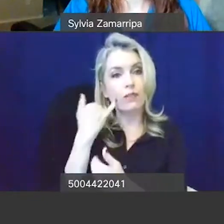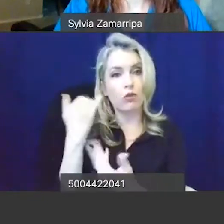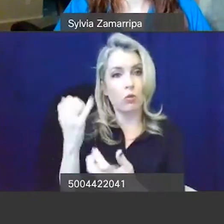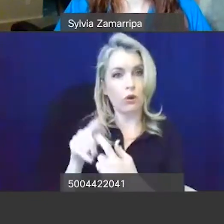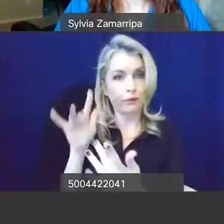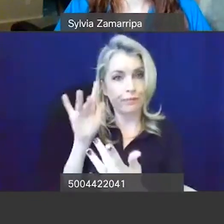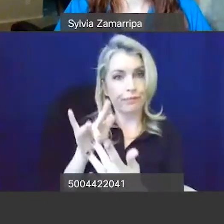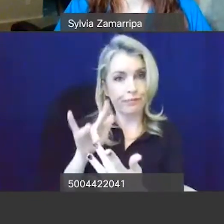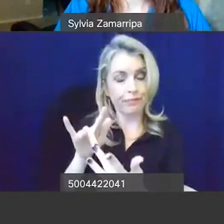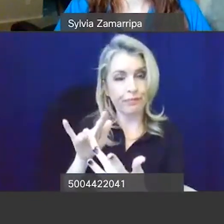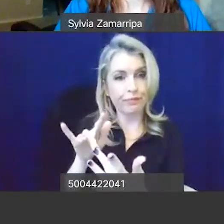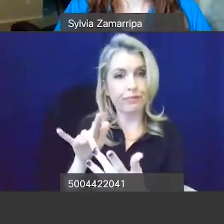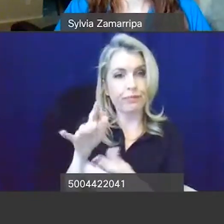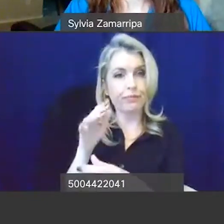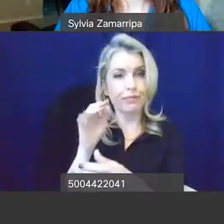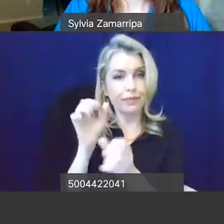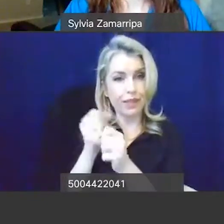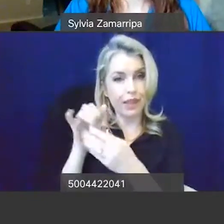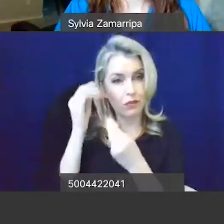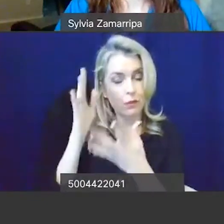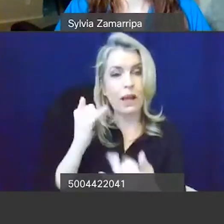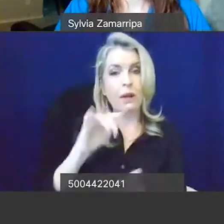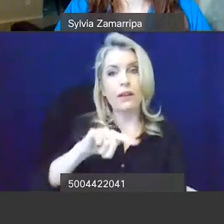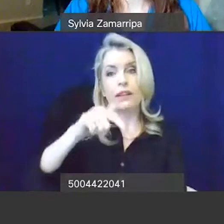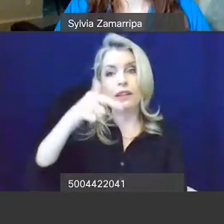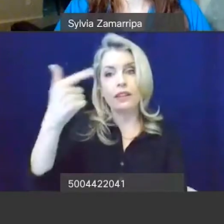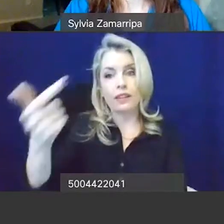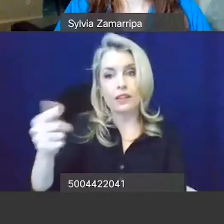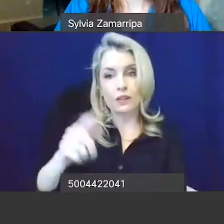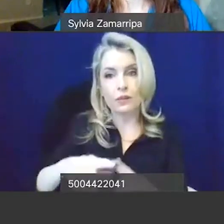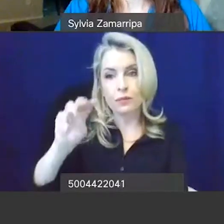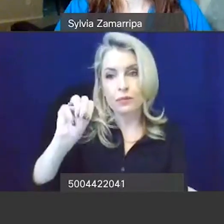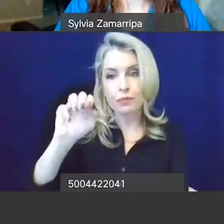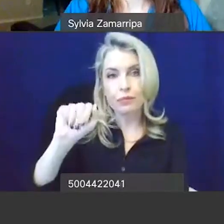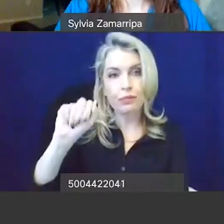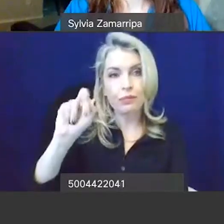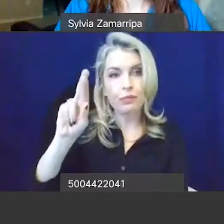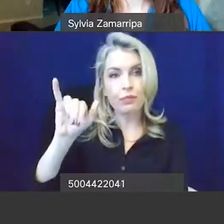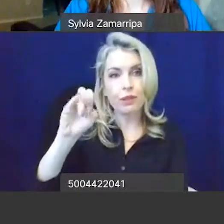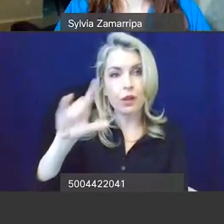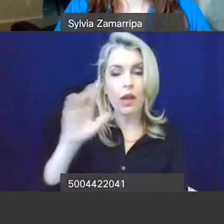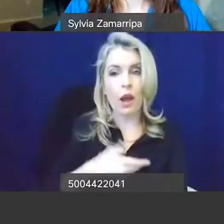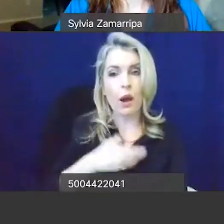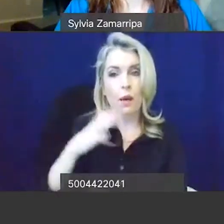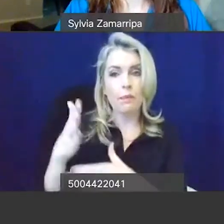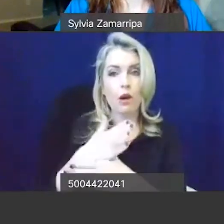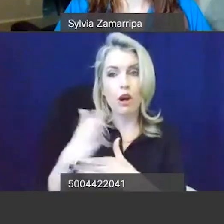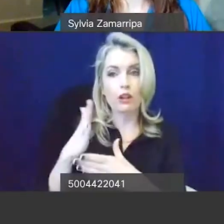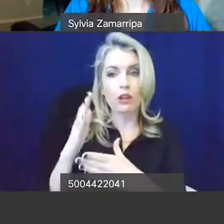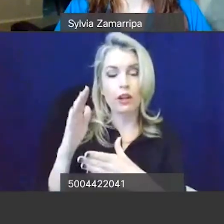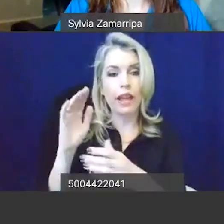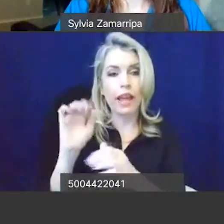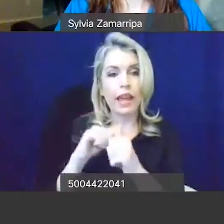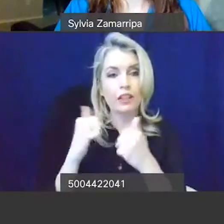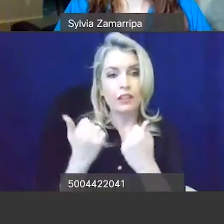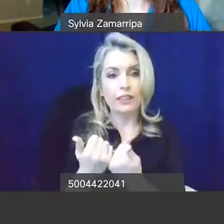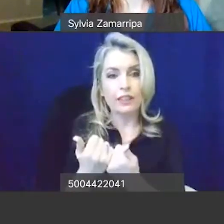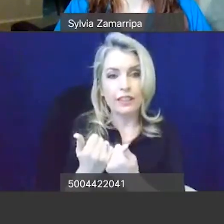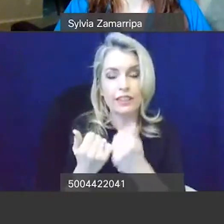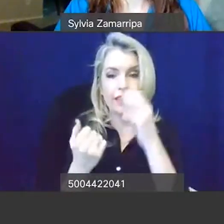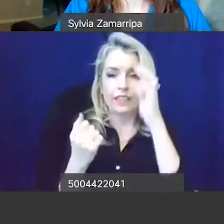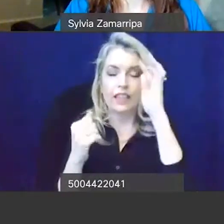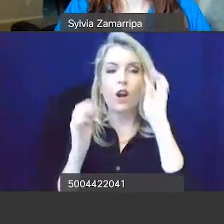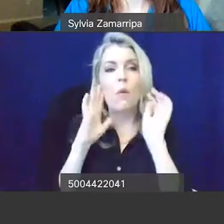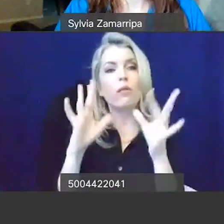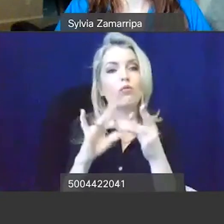opportunities. I will now turn it over to Marisol Robles from our partner agency, SAWS. Marisol will tell us a little bit